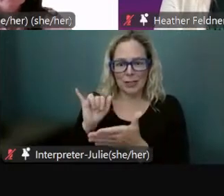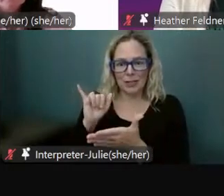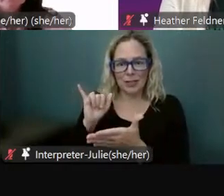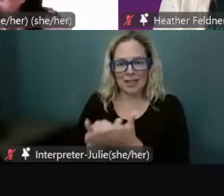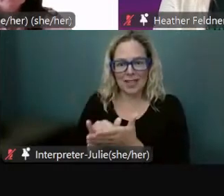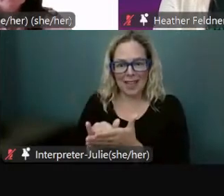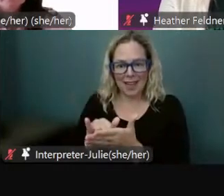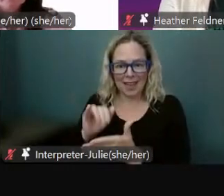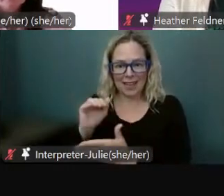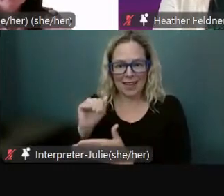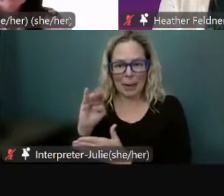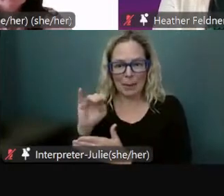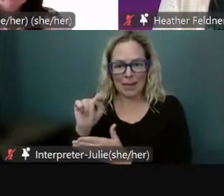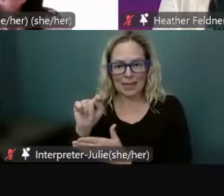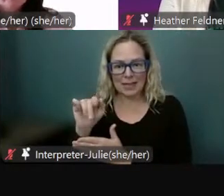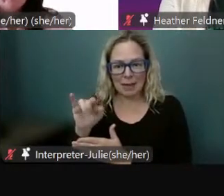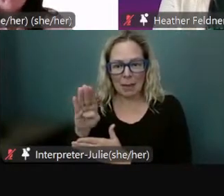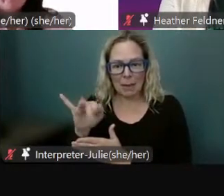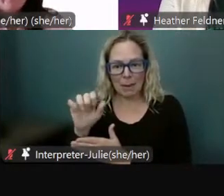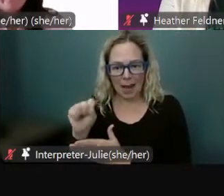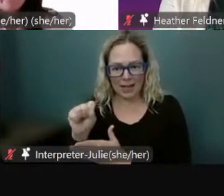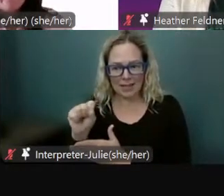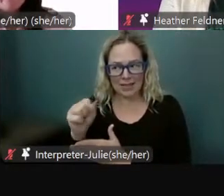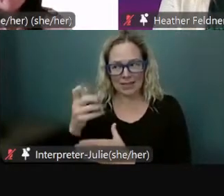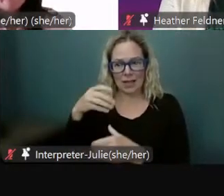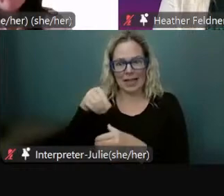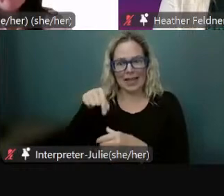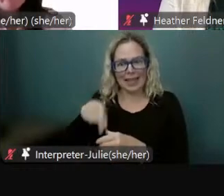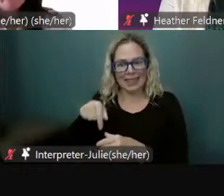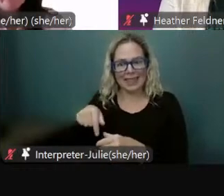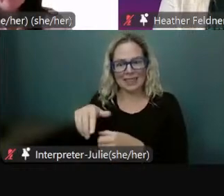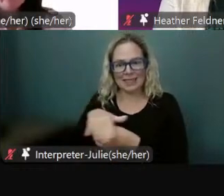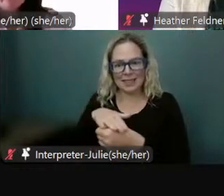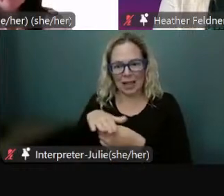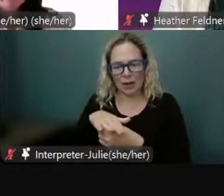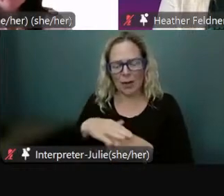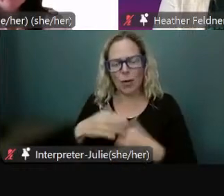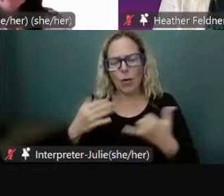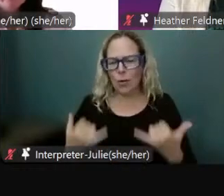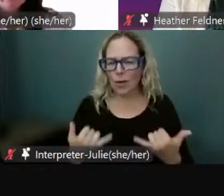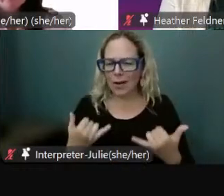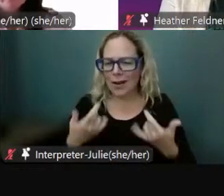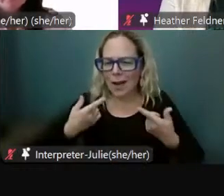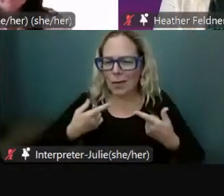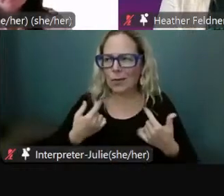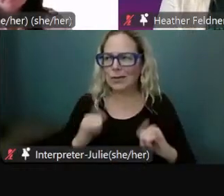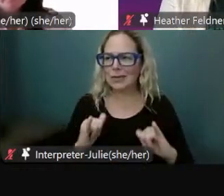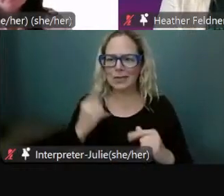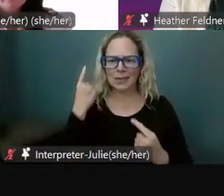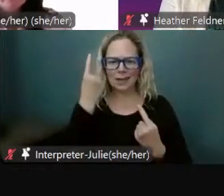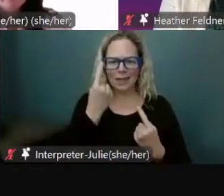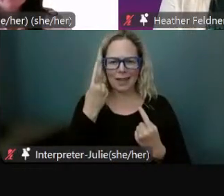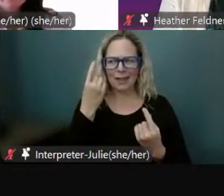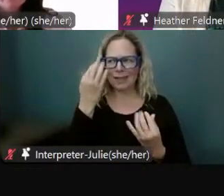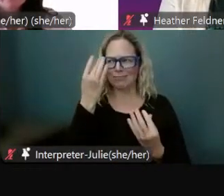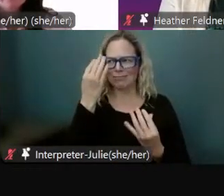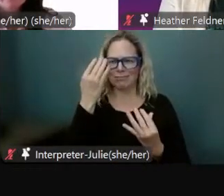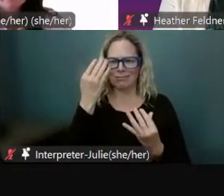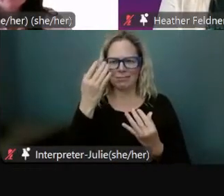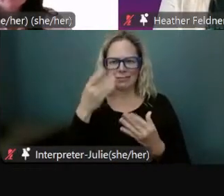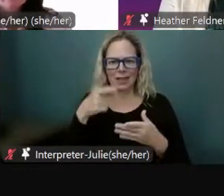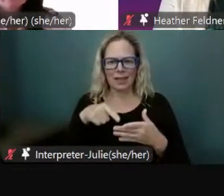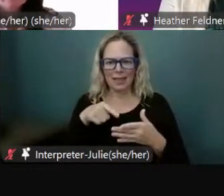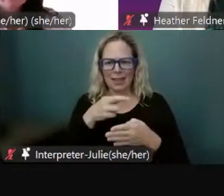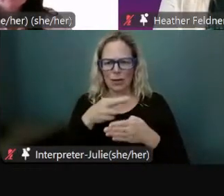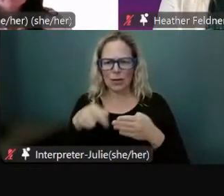area. We are still in the process of thinking through what the full implications are of these results of